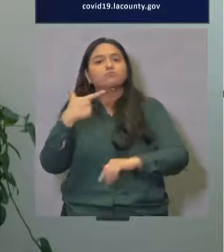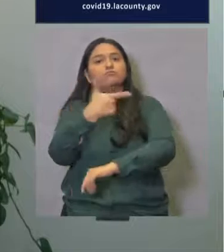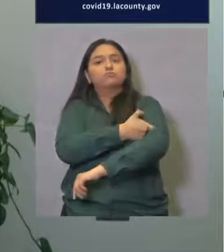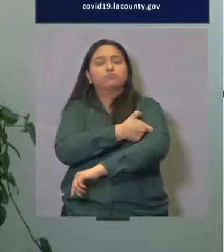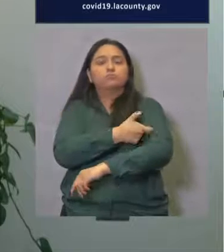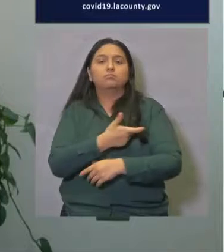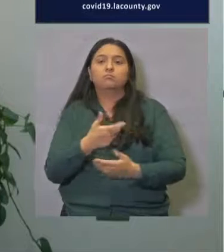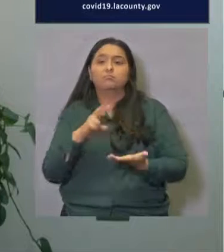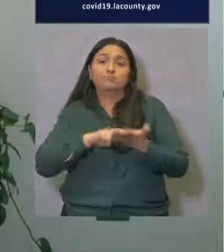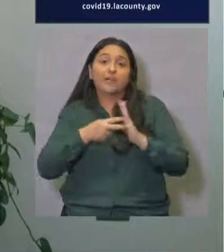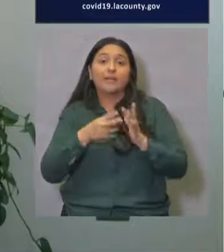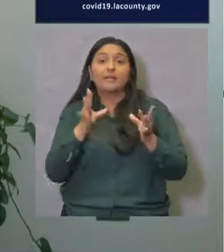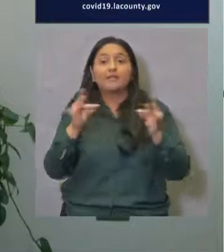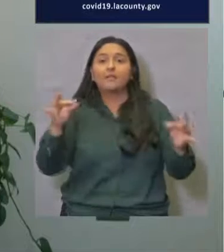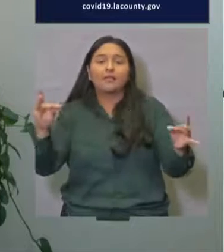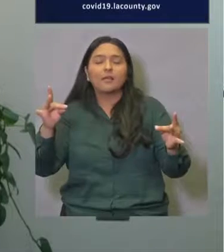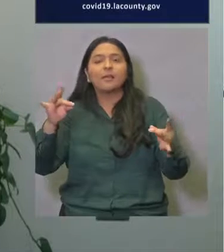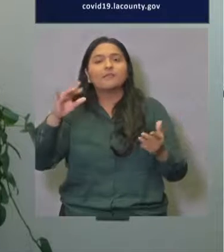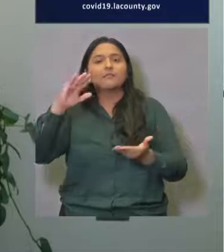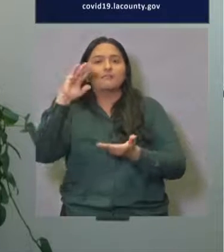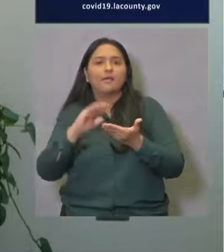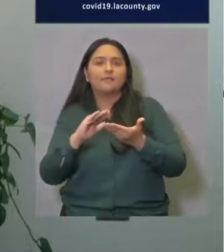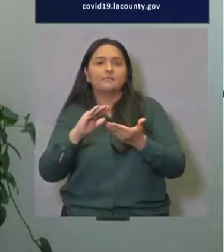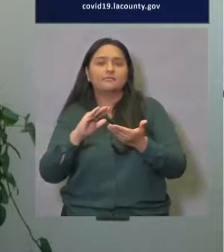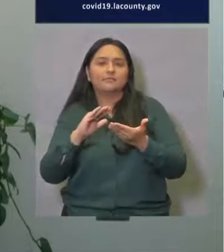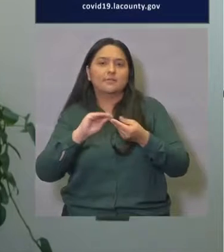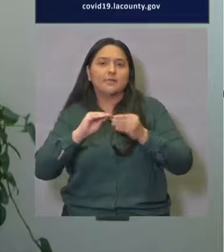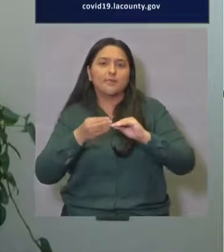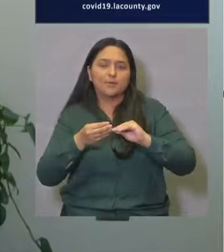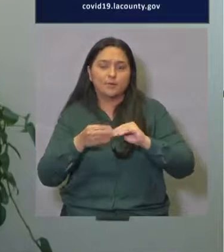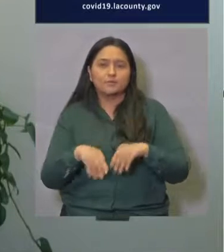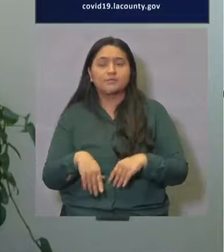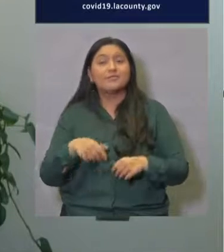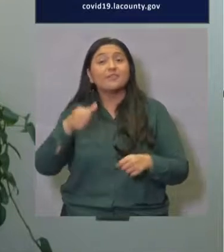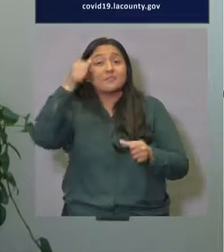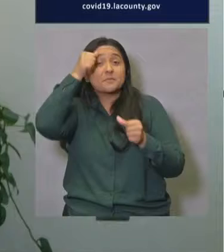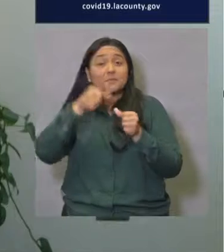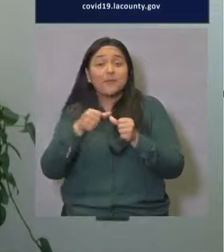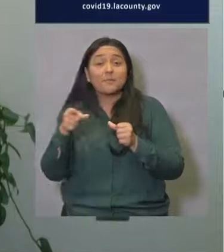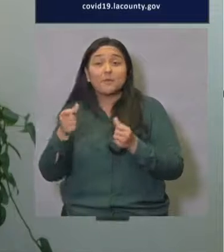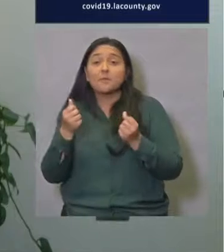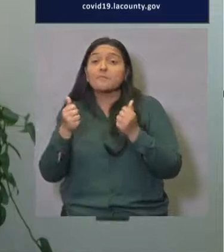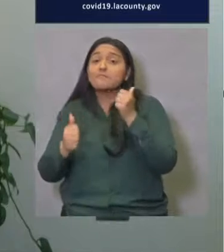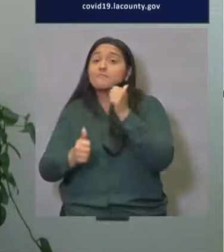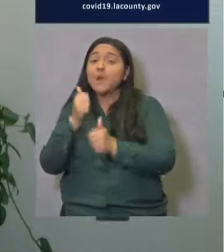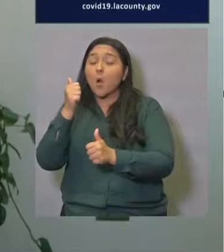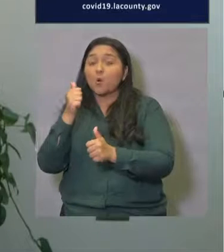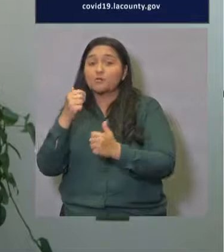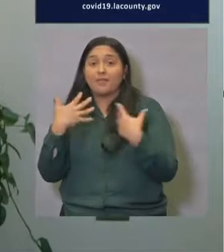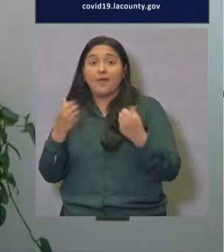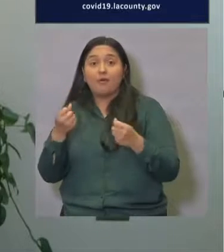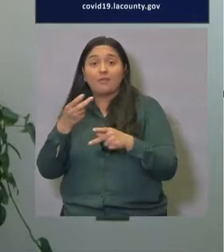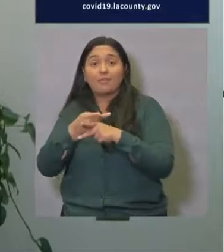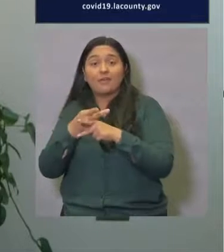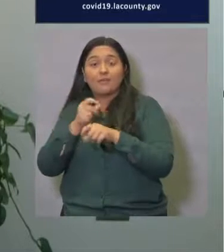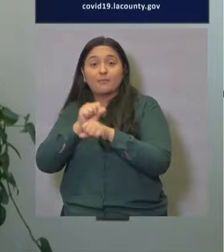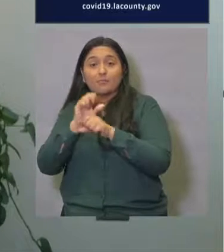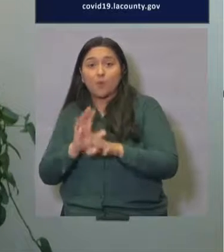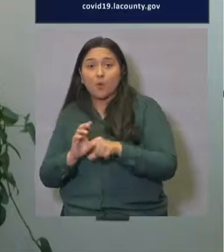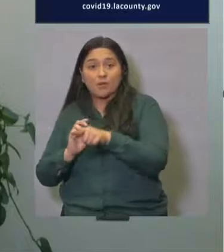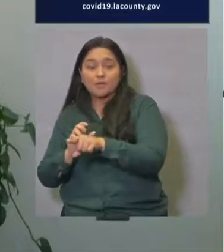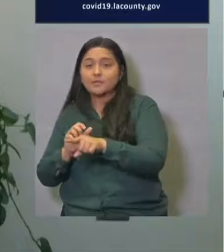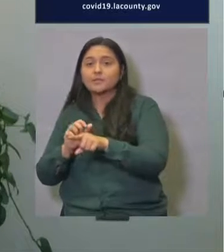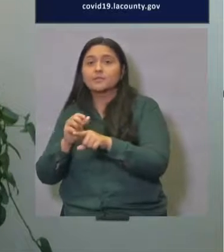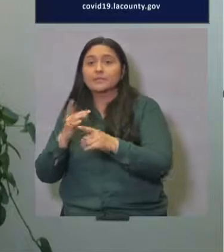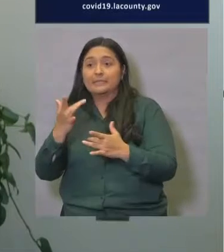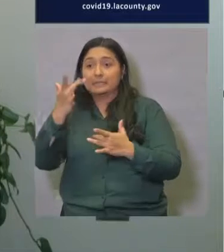lower rates of transmission. And remember, the vast majority of our healthcare workers were not getting infected necessarily at a work site. They were